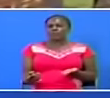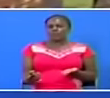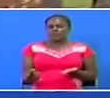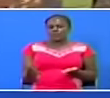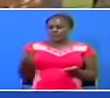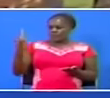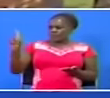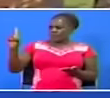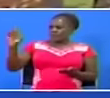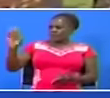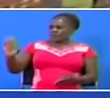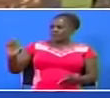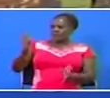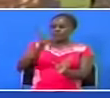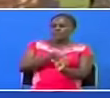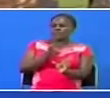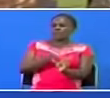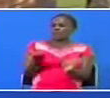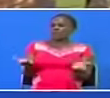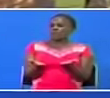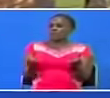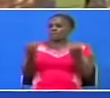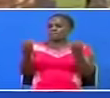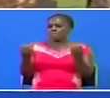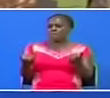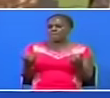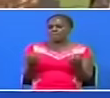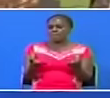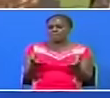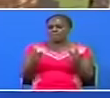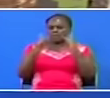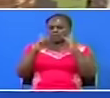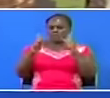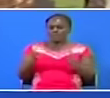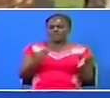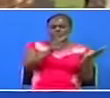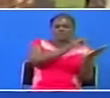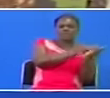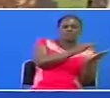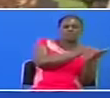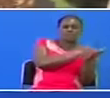KDF has taken part in many peacekeeping operations from